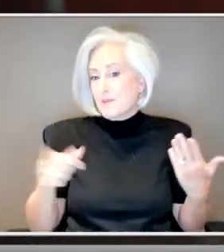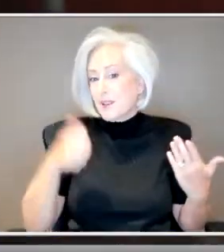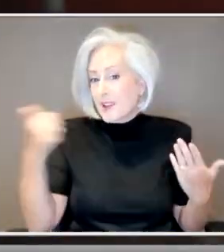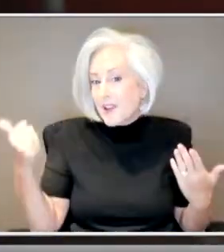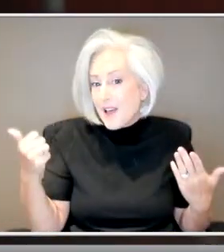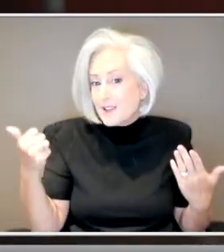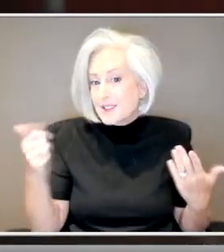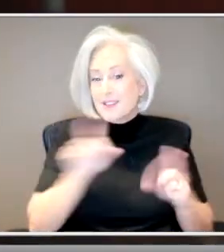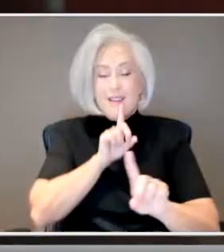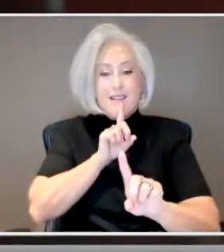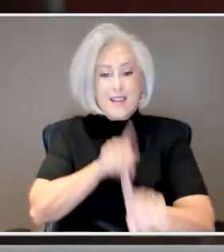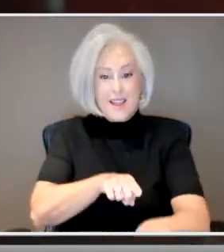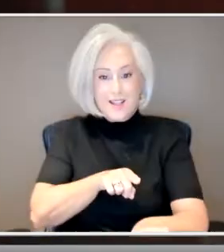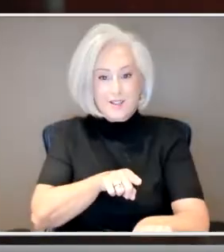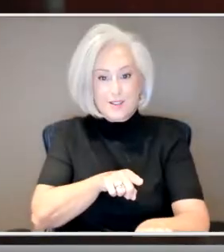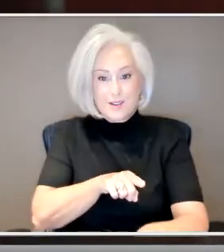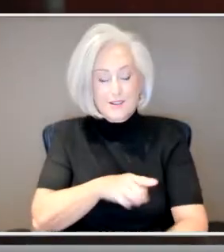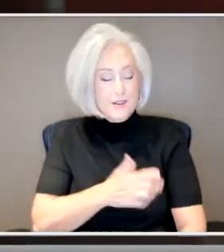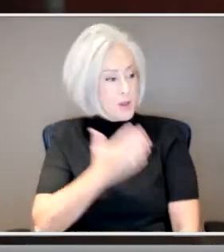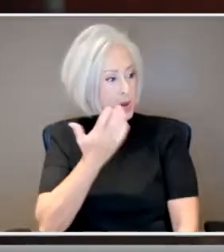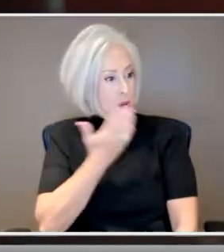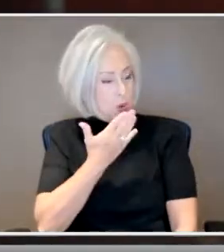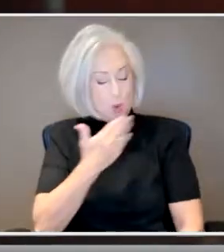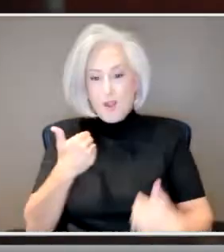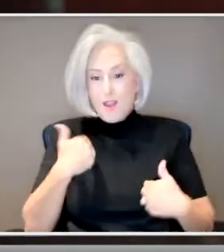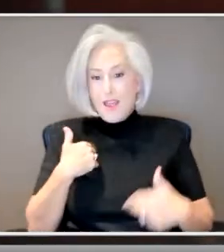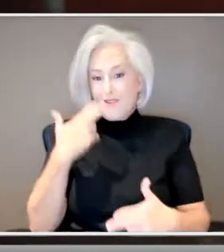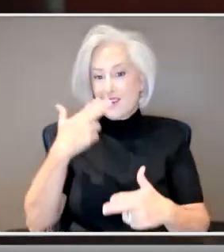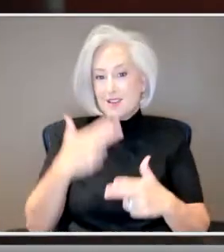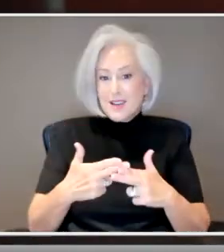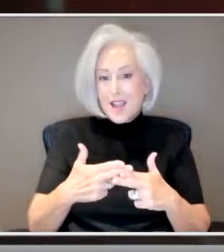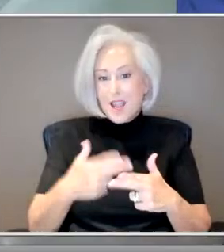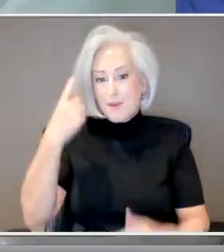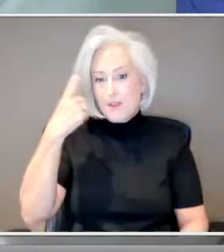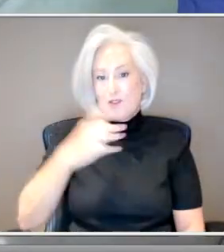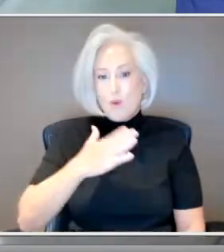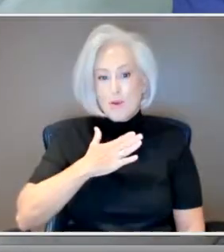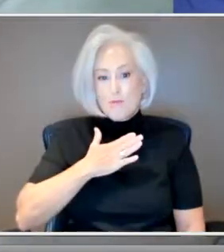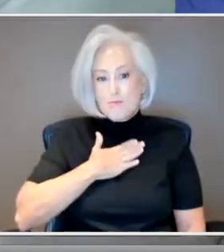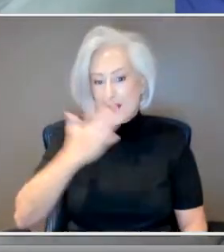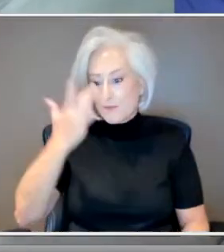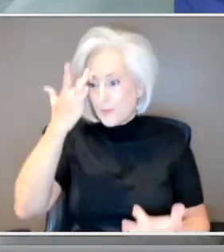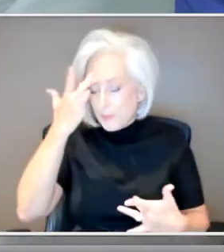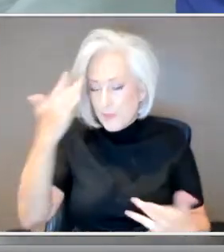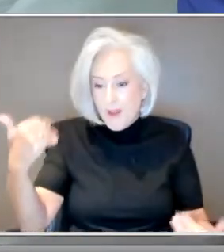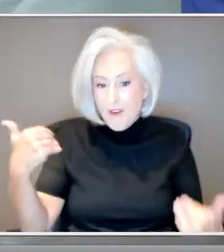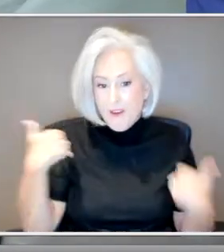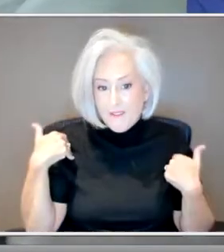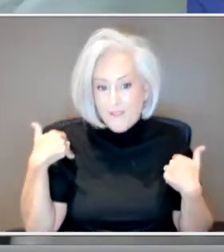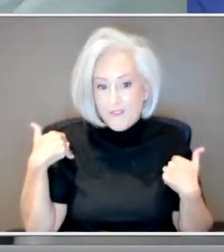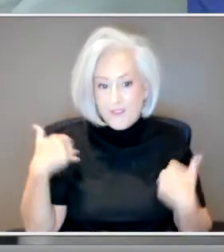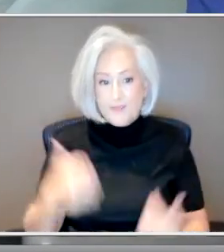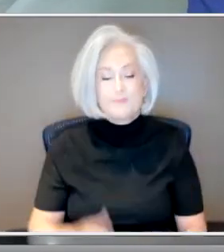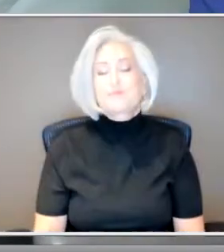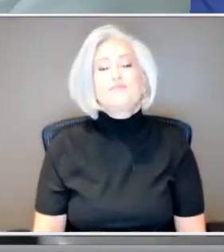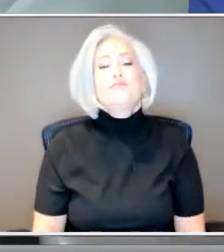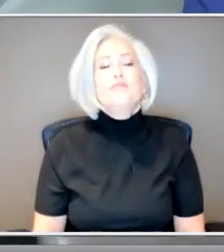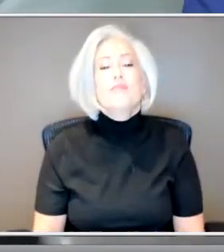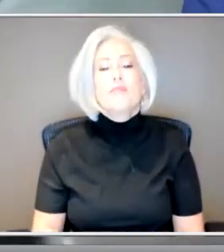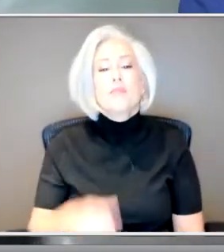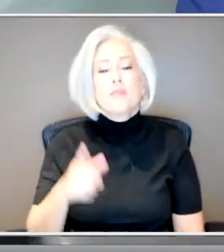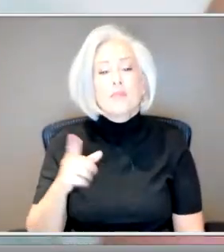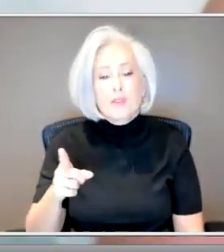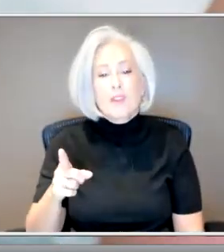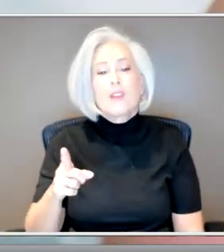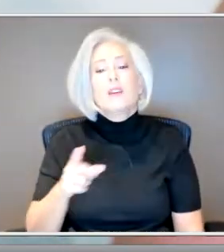like, oh my goodness, there's a name to what has been happening. Shortly after transitioning into the Adult Congenital Heart